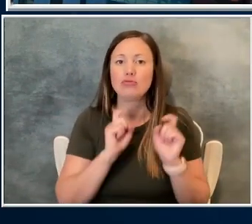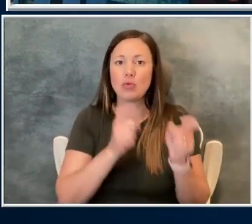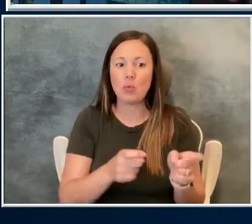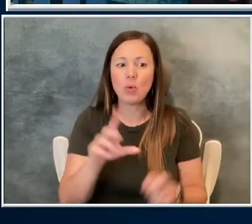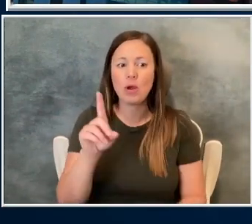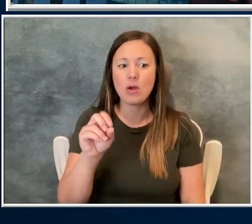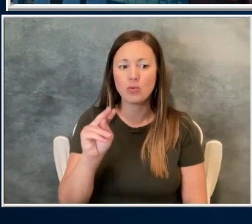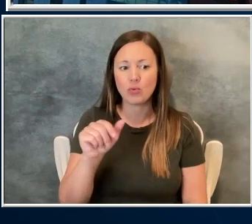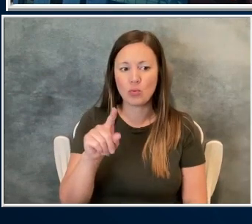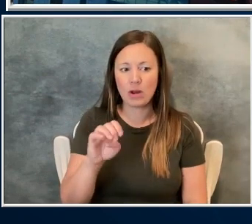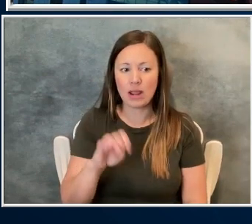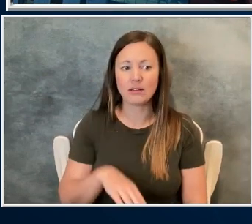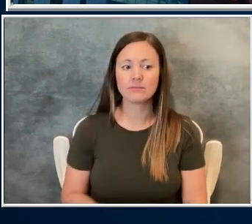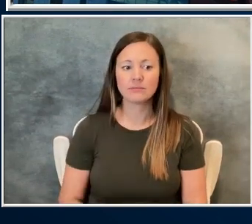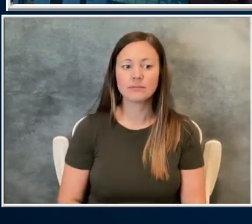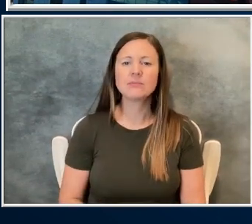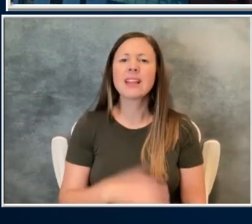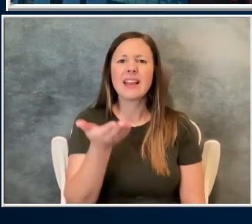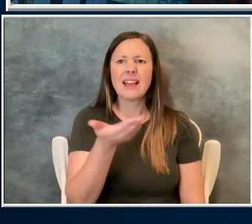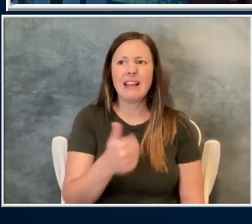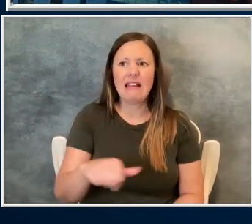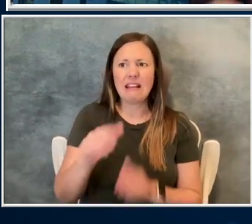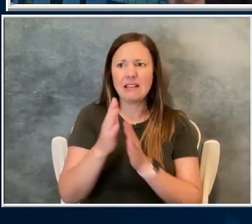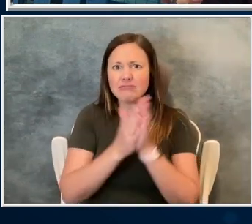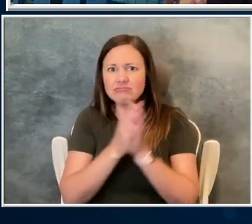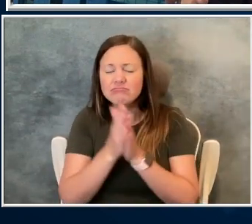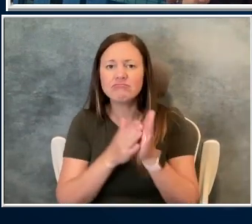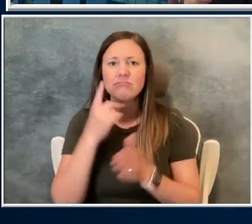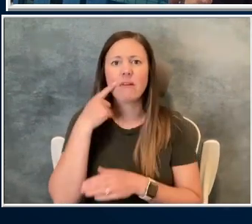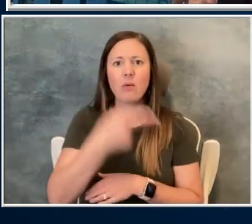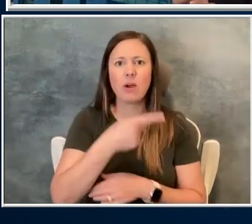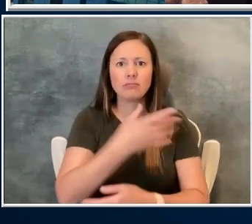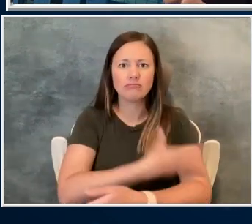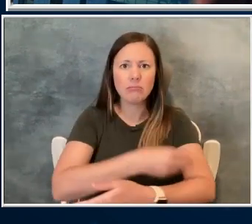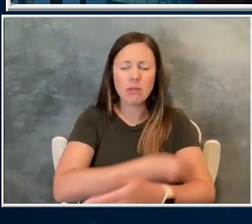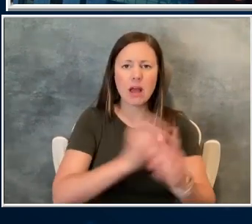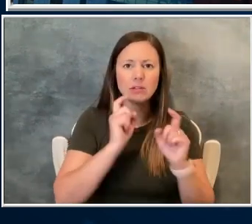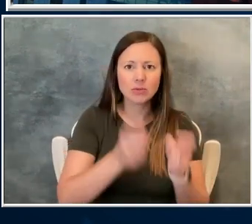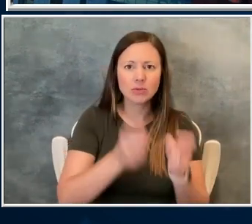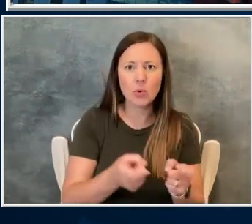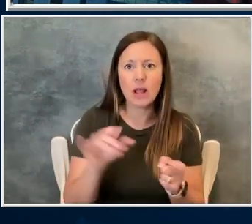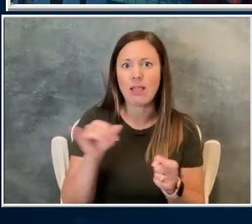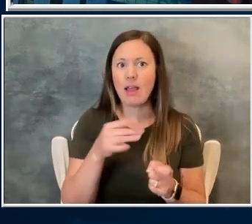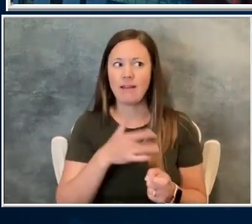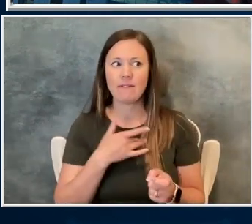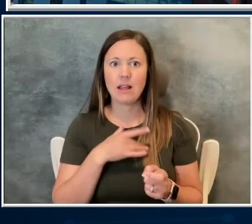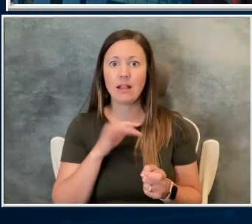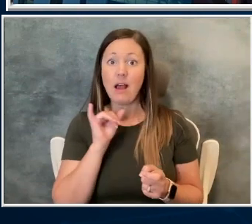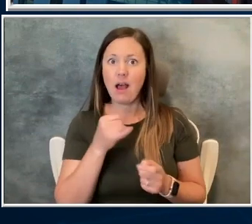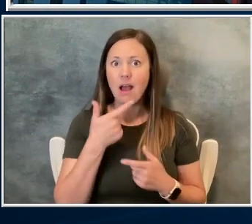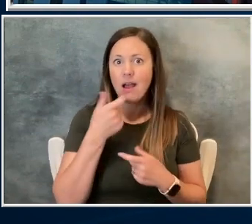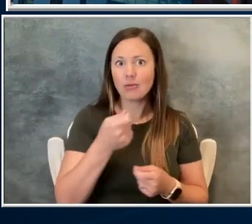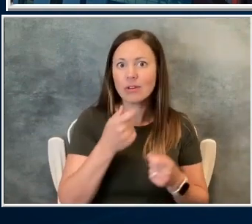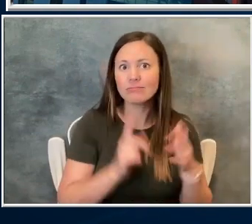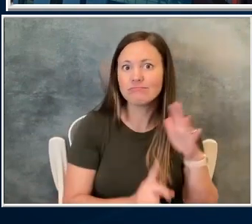any incentives for donating, anything that would entice someone to get up and get out there?